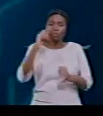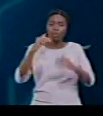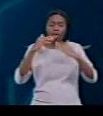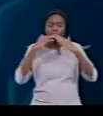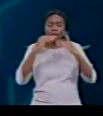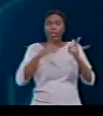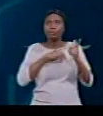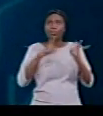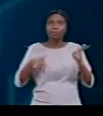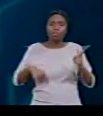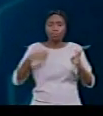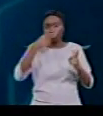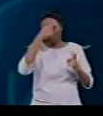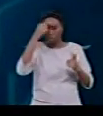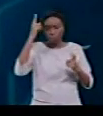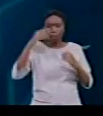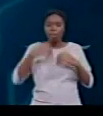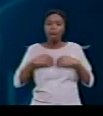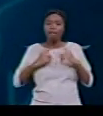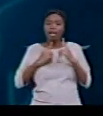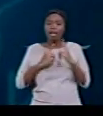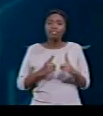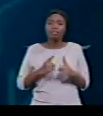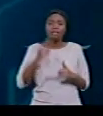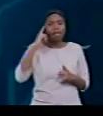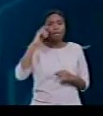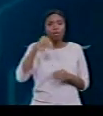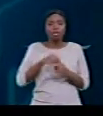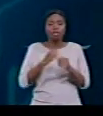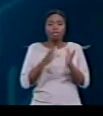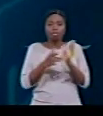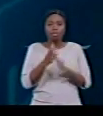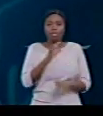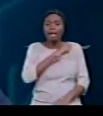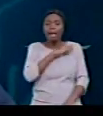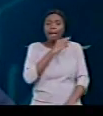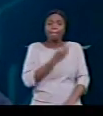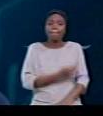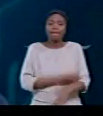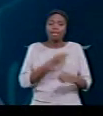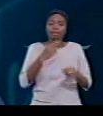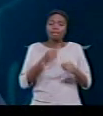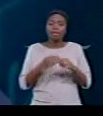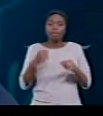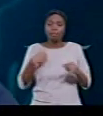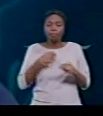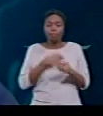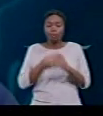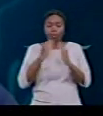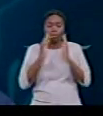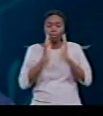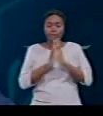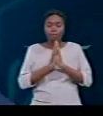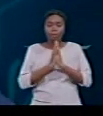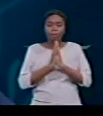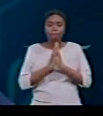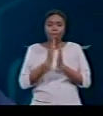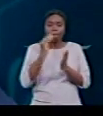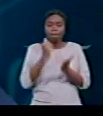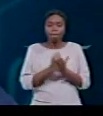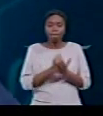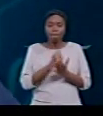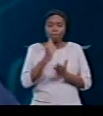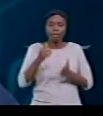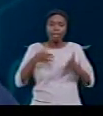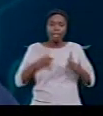have answered. In Jesus' mighty name we pray. And let the people of